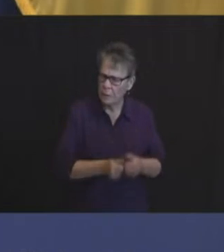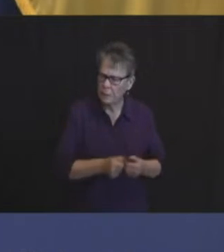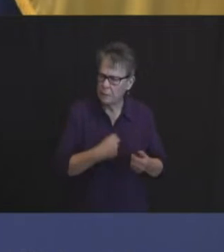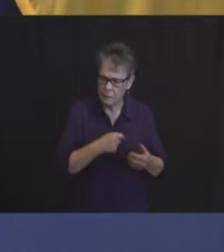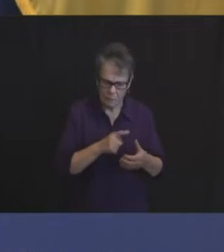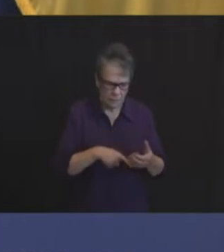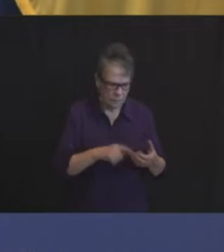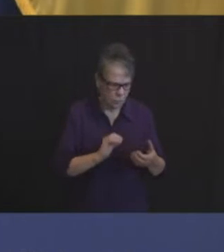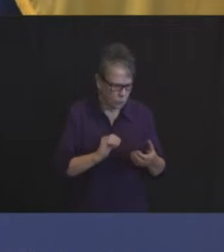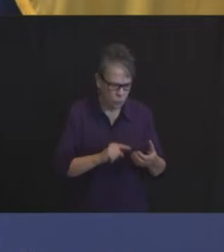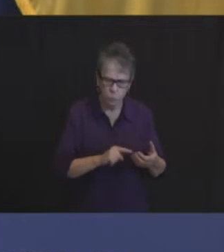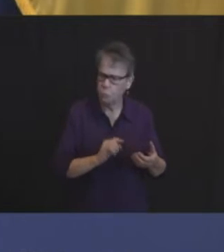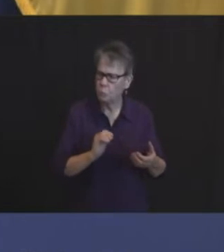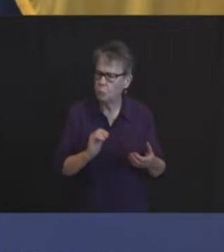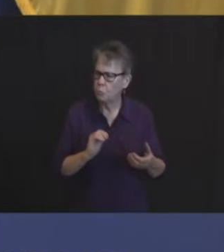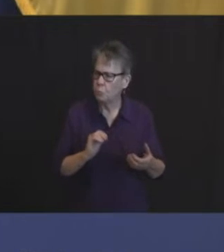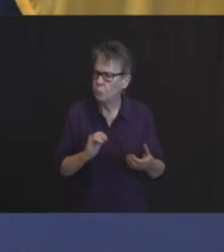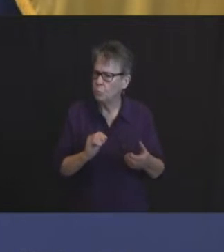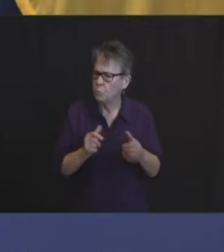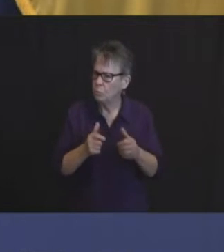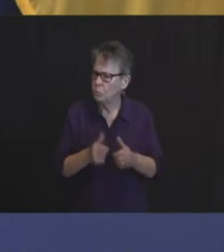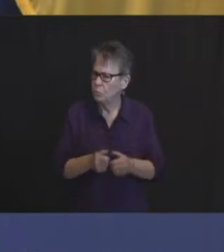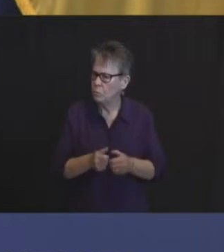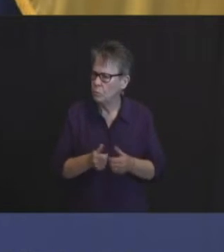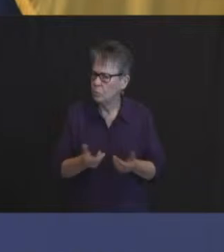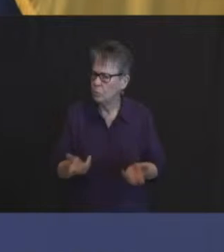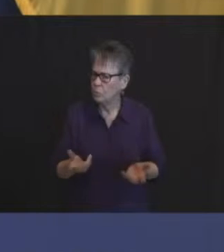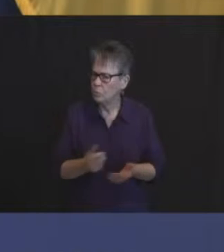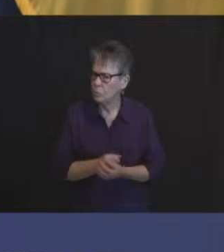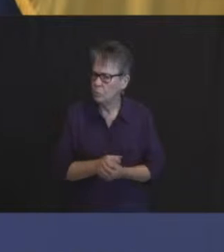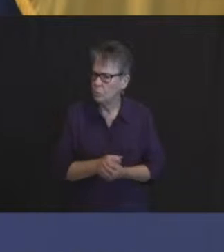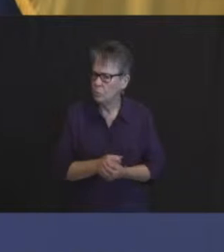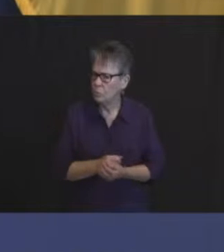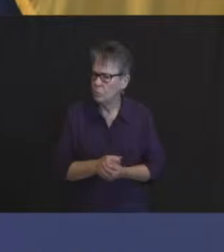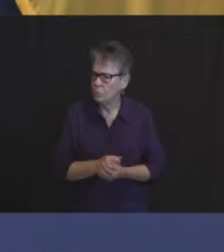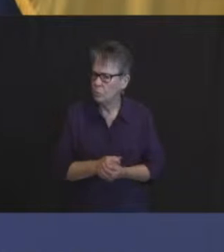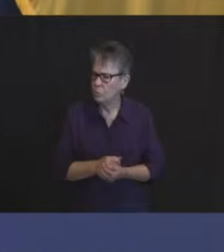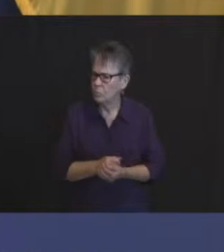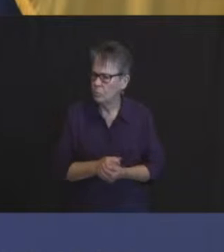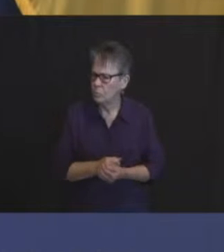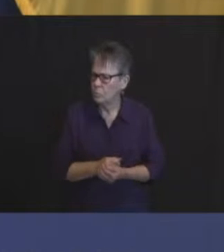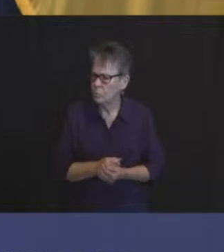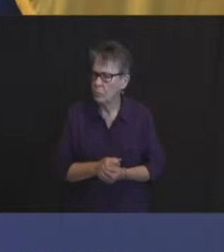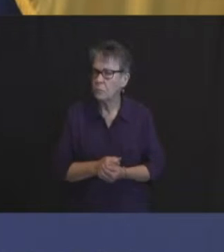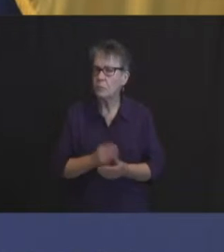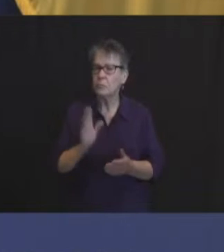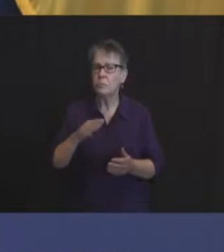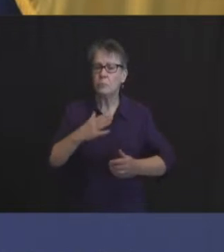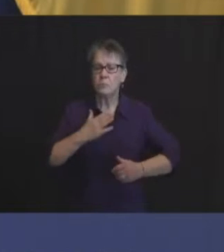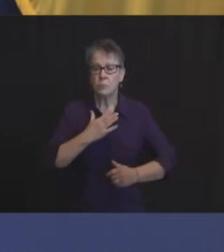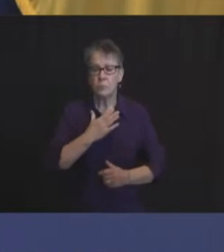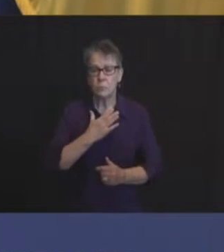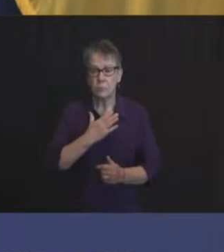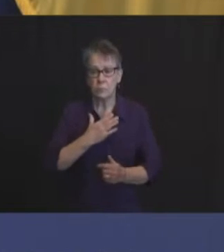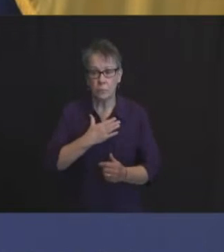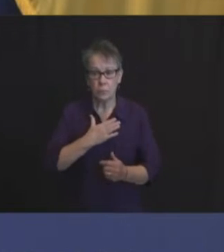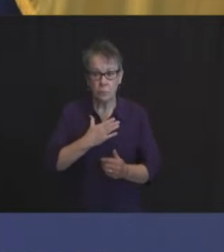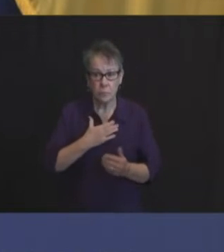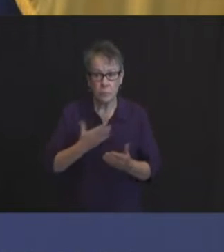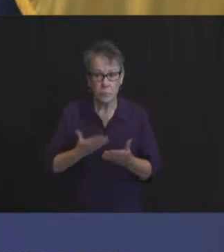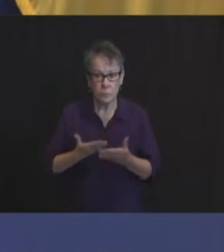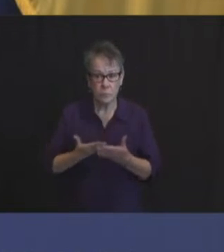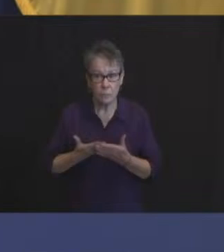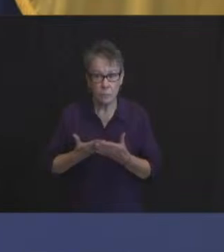said is we go to these mega sites and the press show up, but